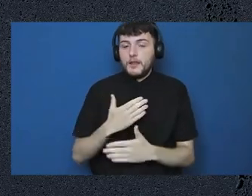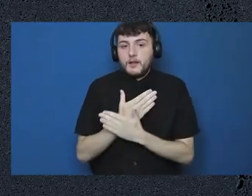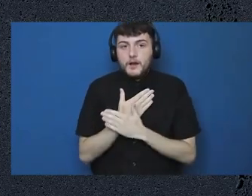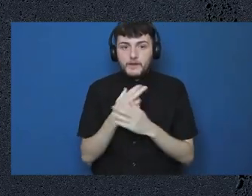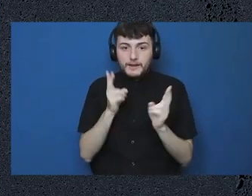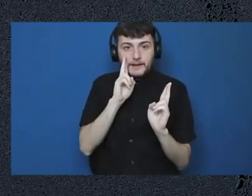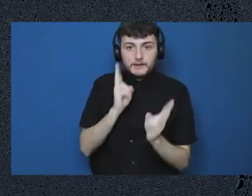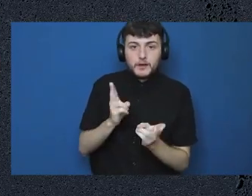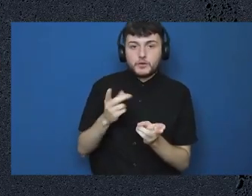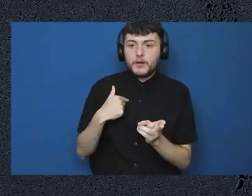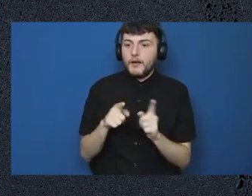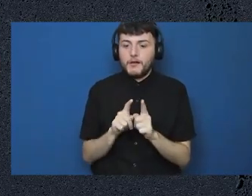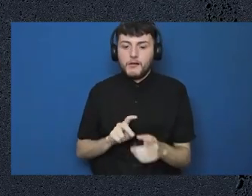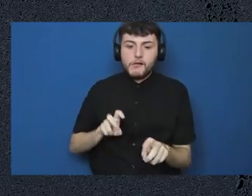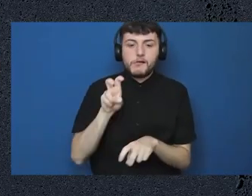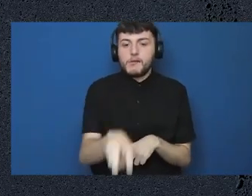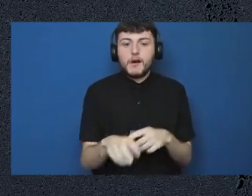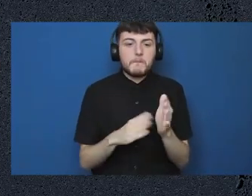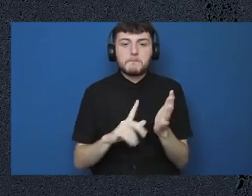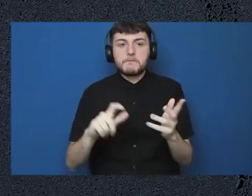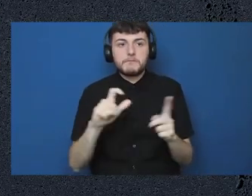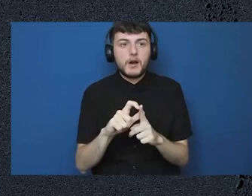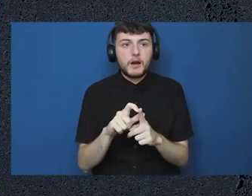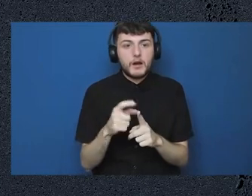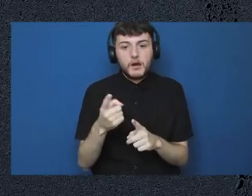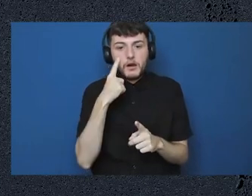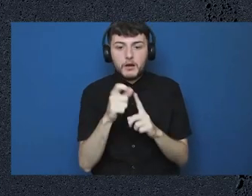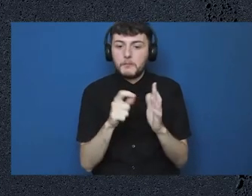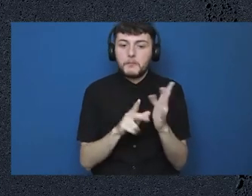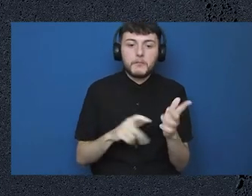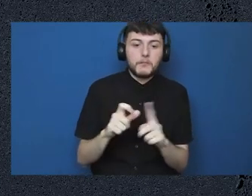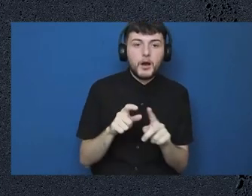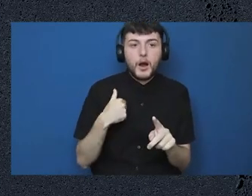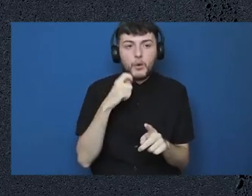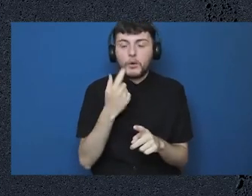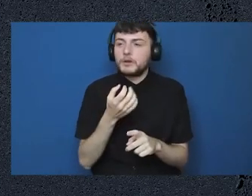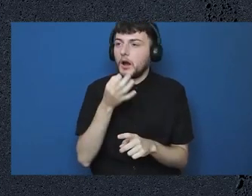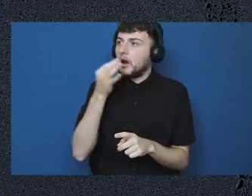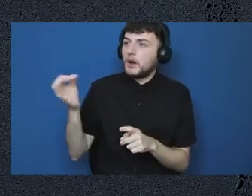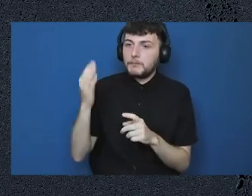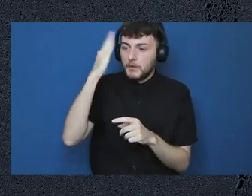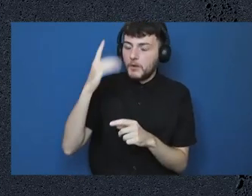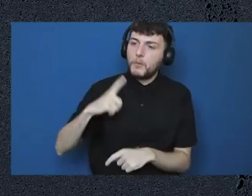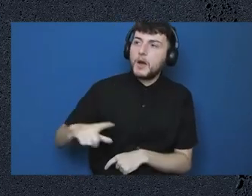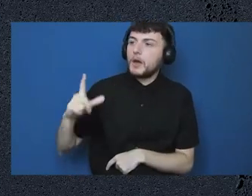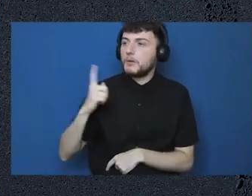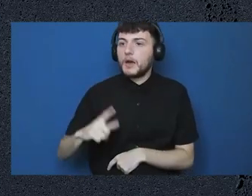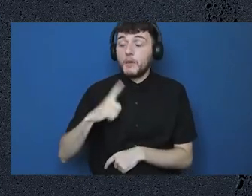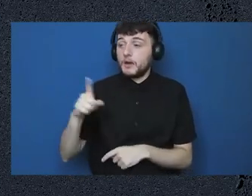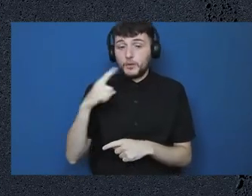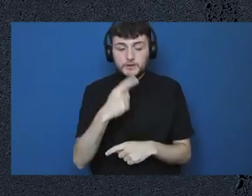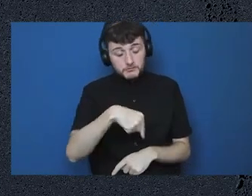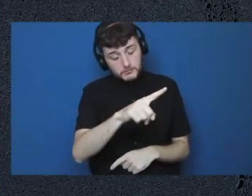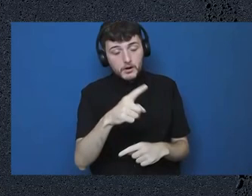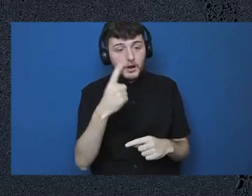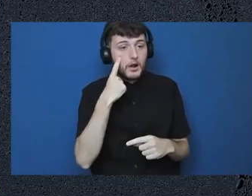to the pond, and I'd always be asking why. And my mum would say, go find out for yourself, look it up. And so that